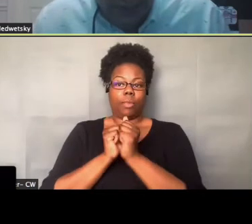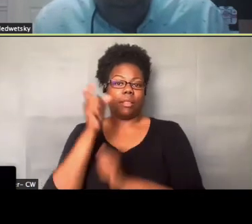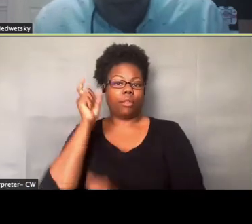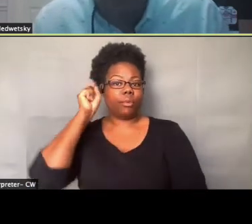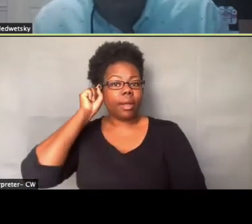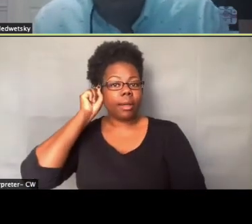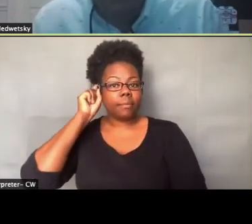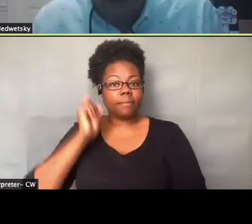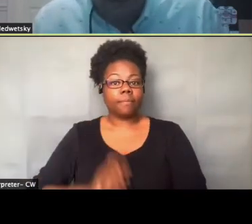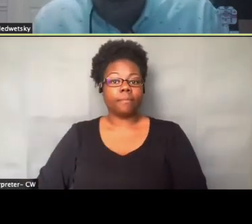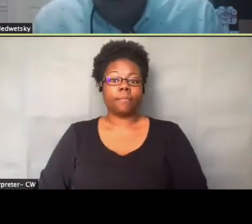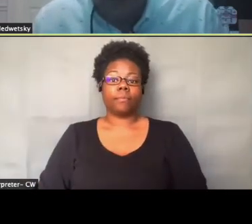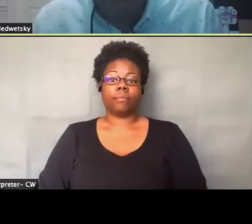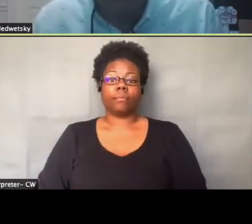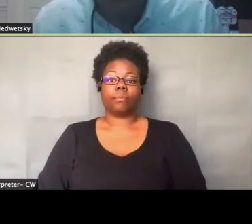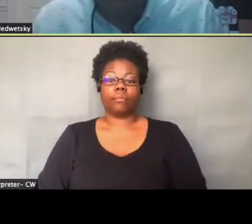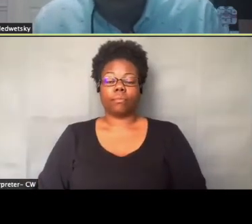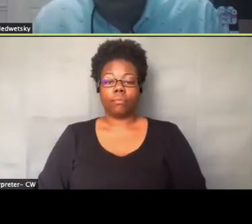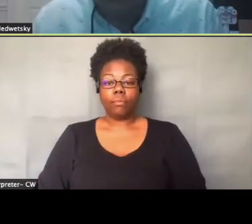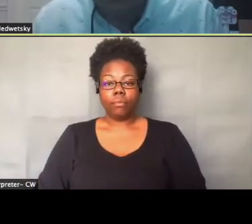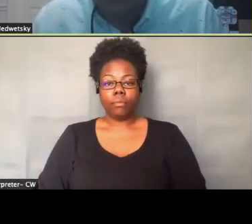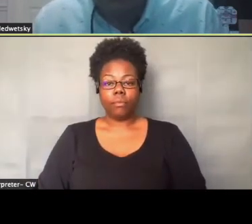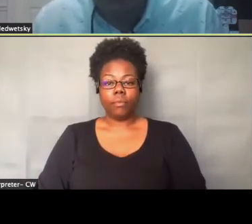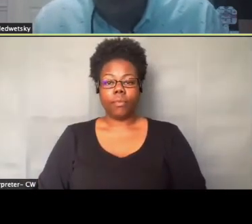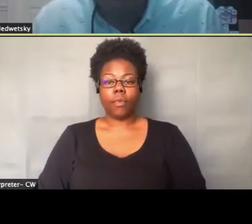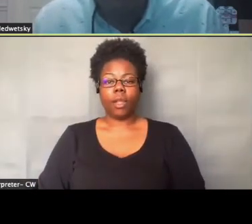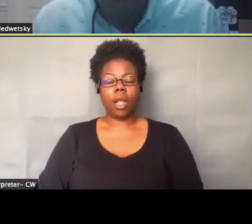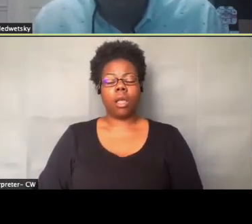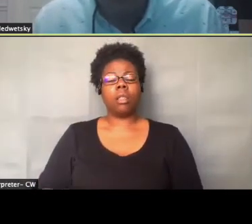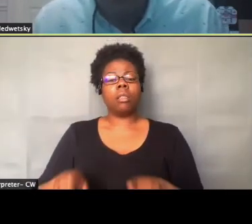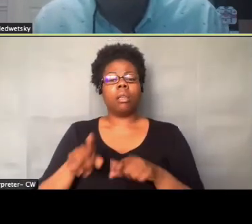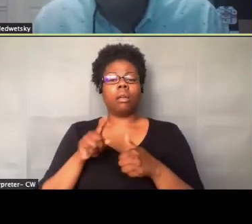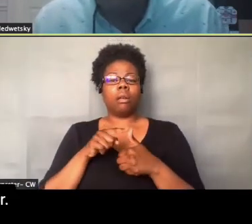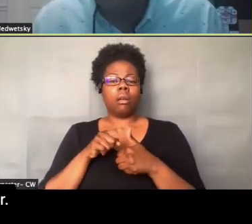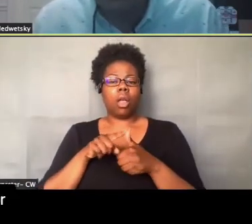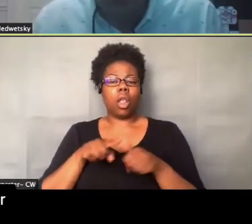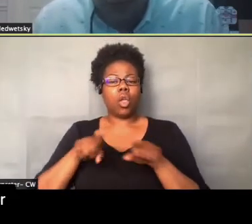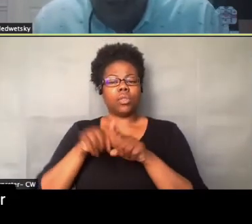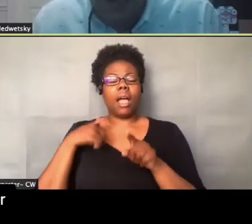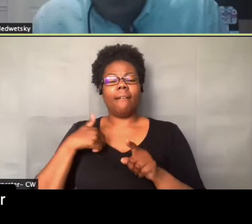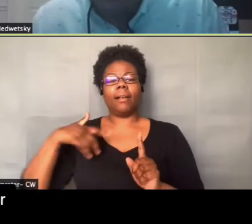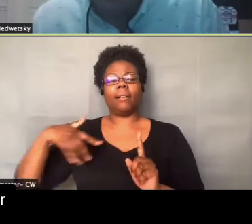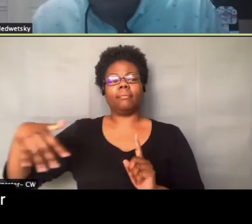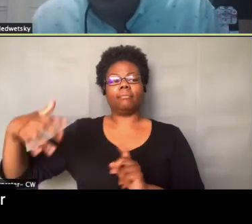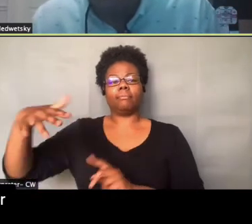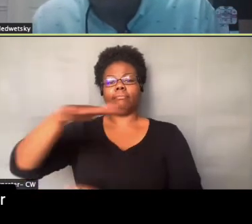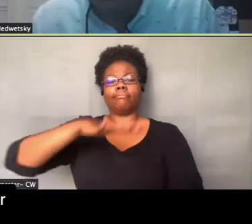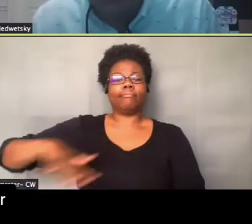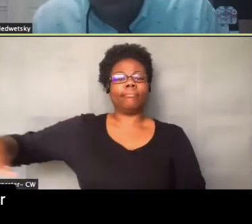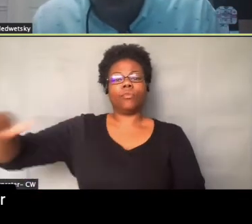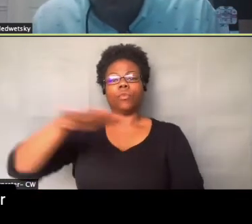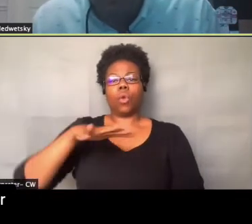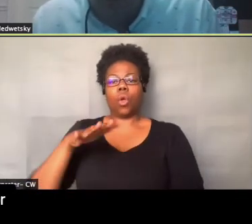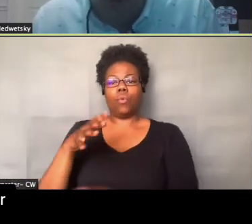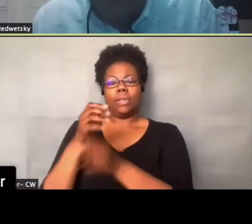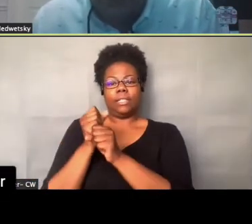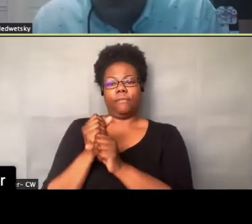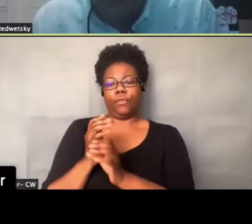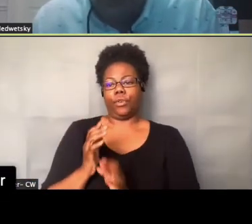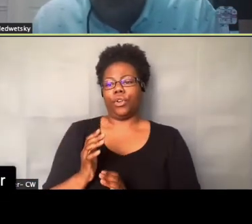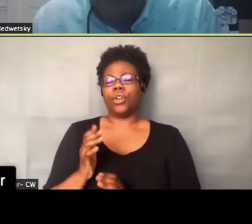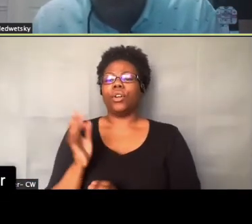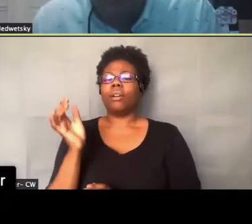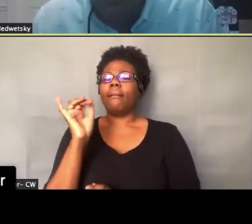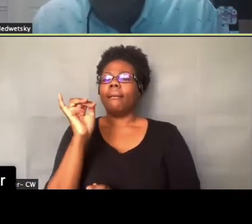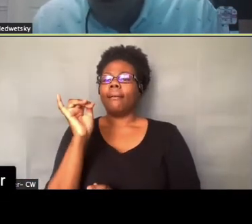Also, they developed like a little universal receiver that for other systems you can connect. There's like a certain port that you